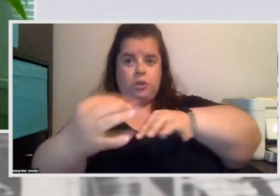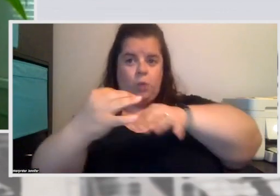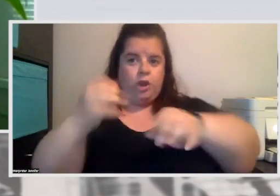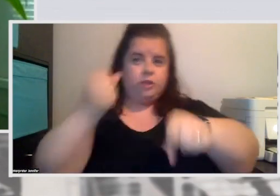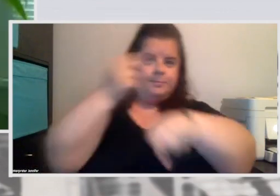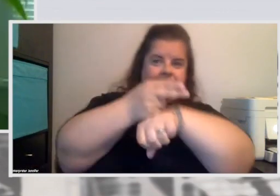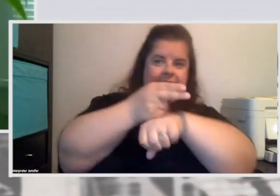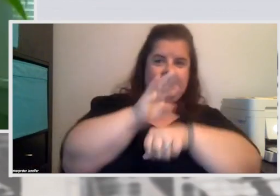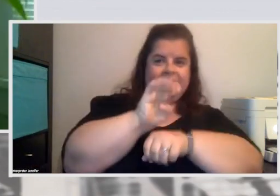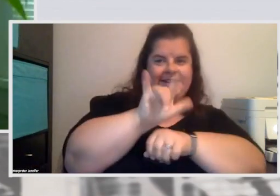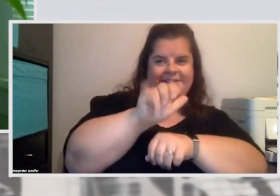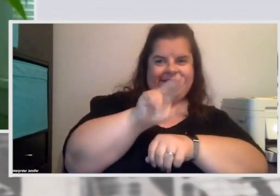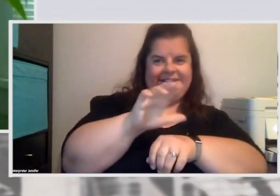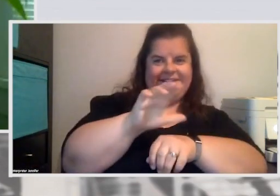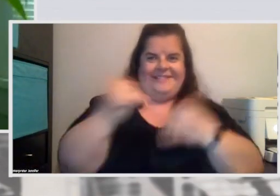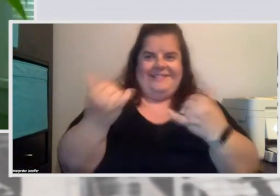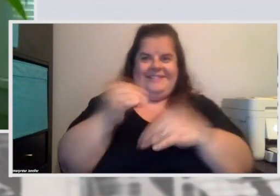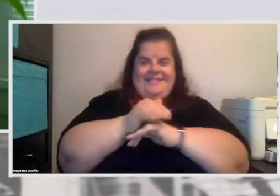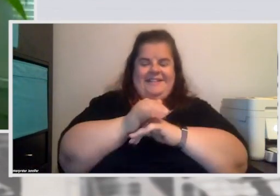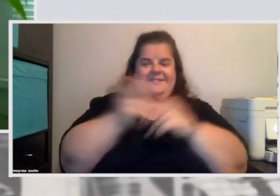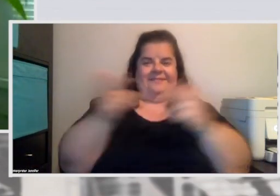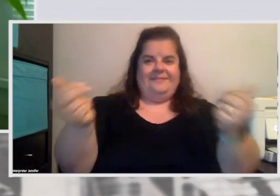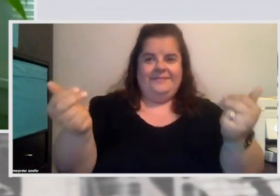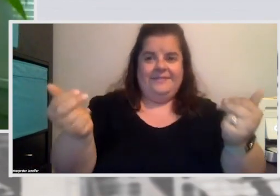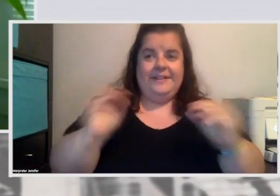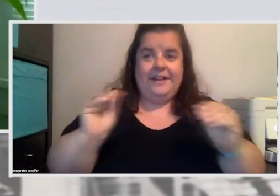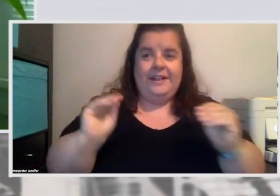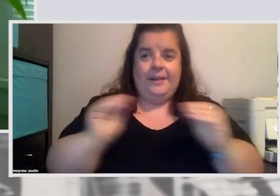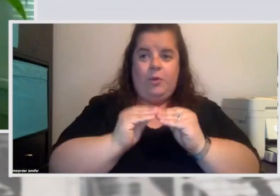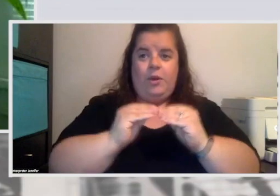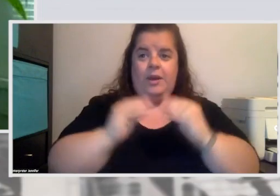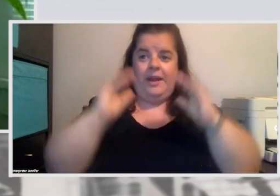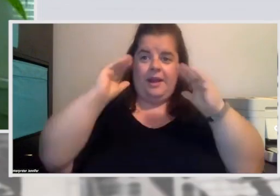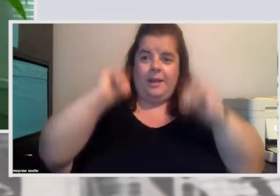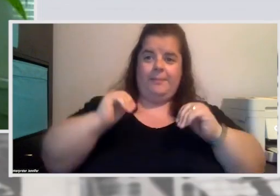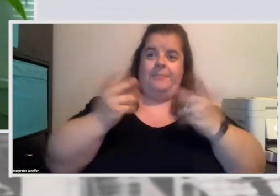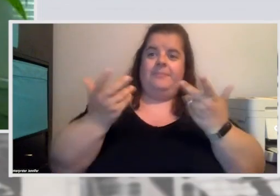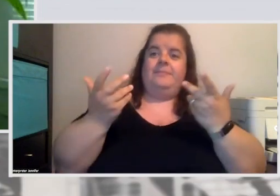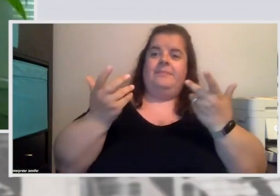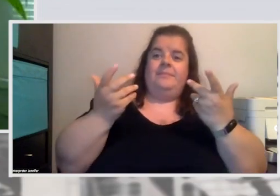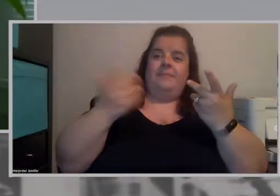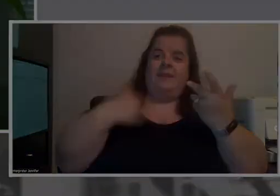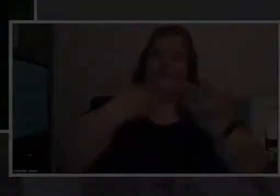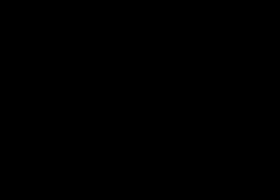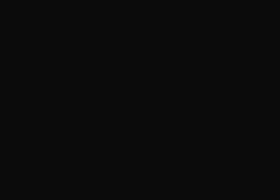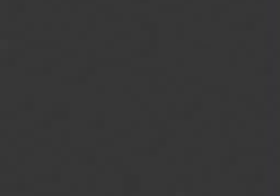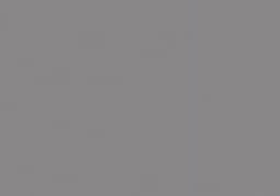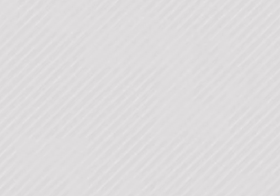If there's nothing else happening, I just want to say thanks again, and I hope everyone has a great night.